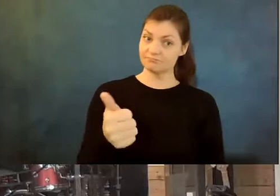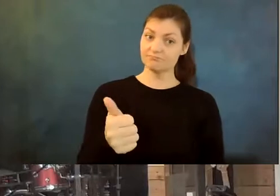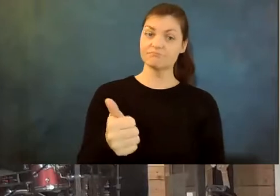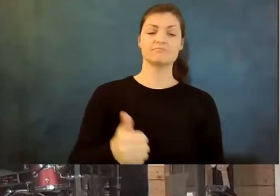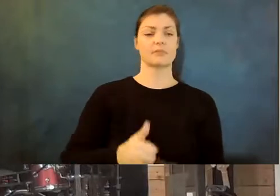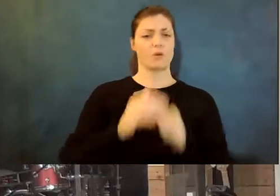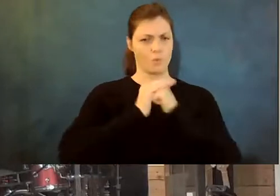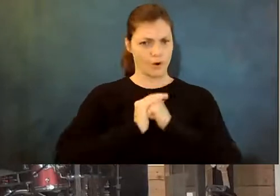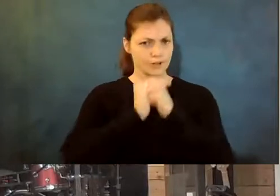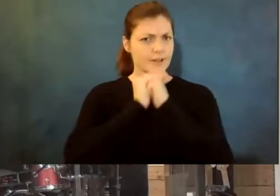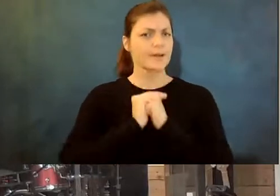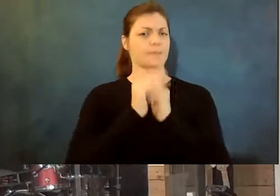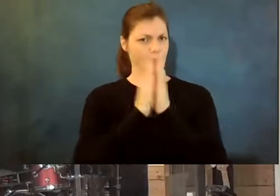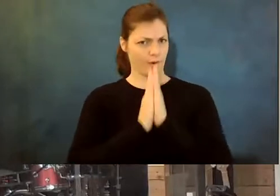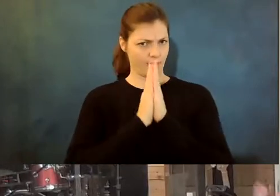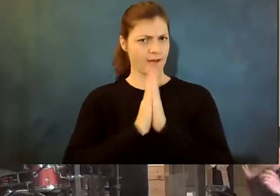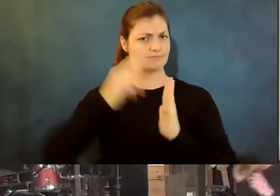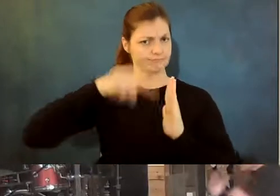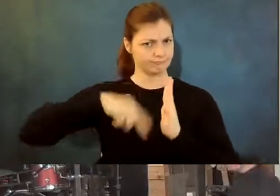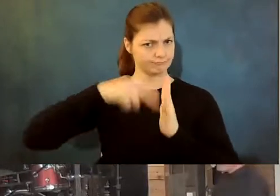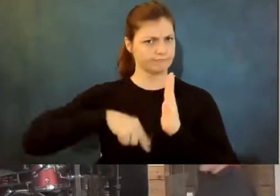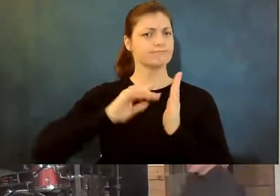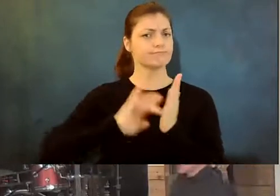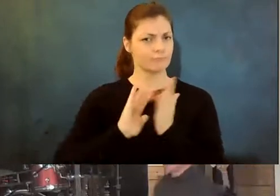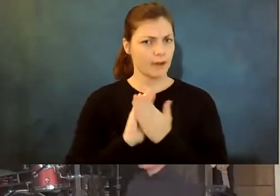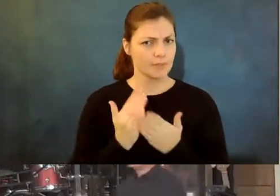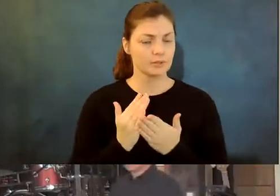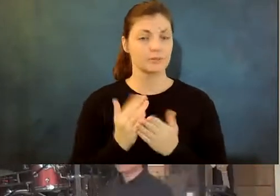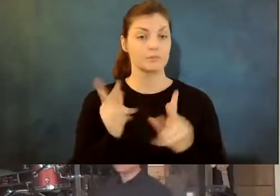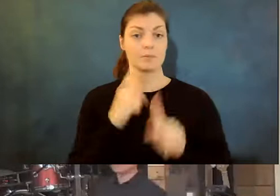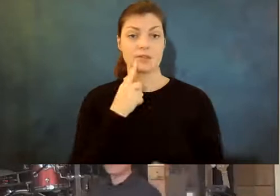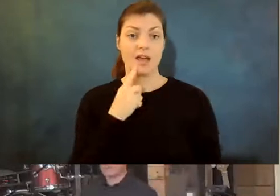his word. Because a lot of people tell me, I want to pursue God more passionately. I'm